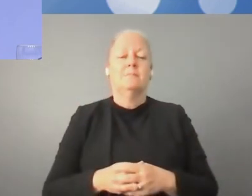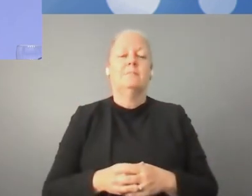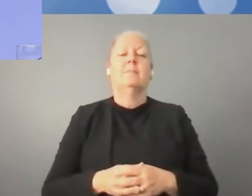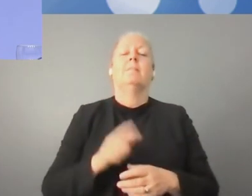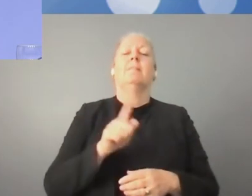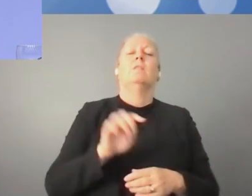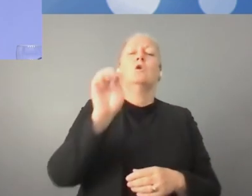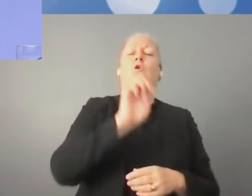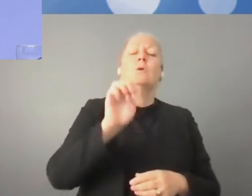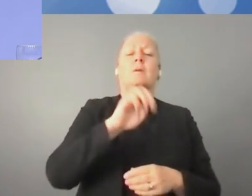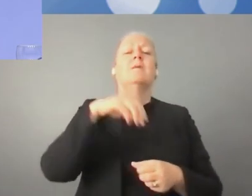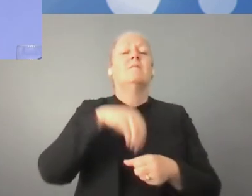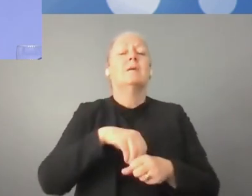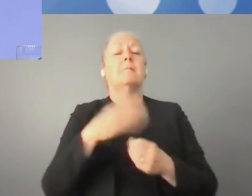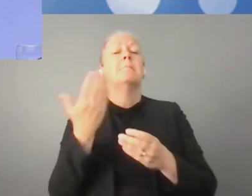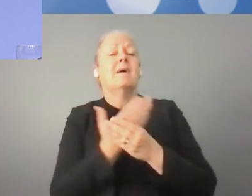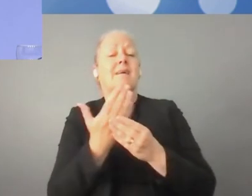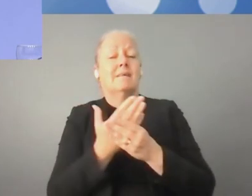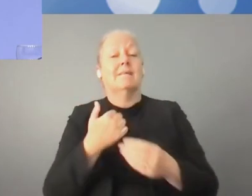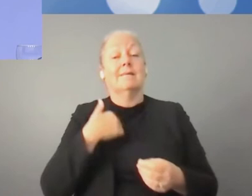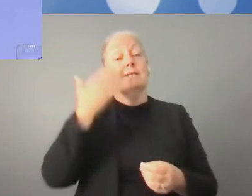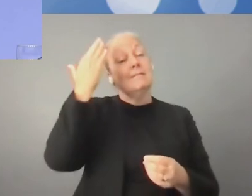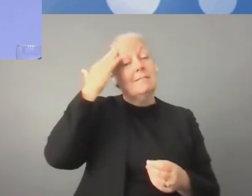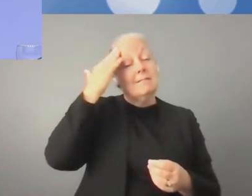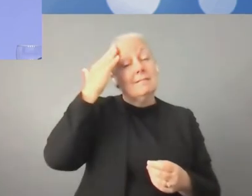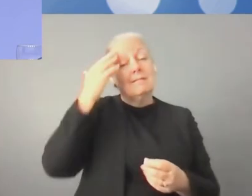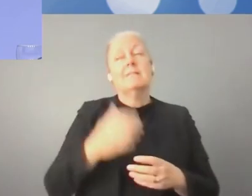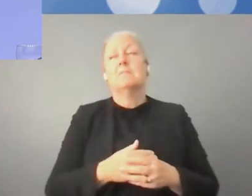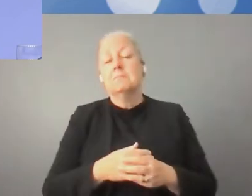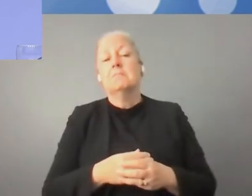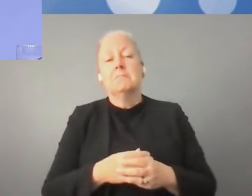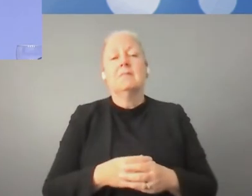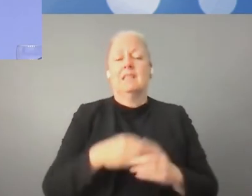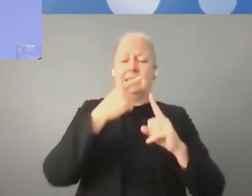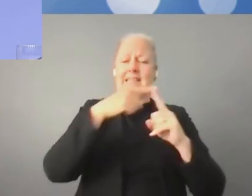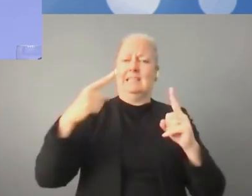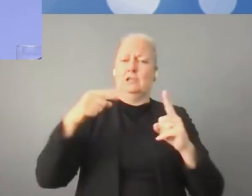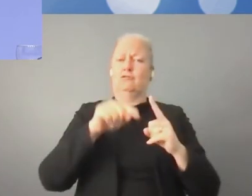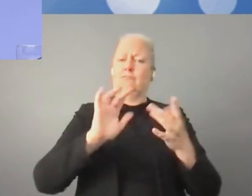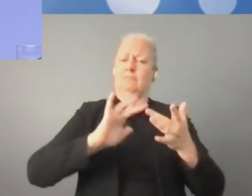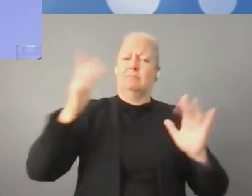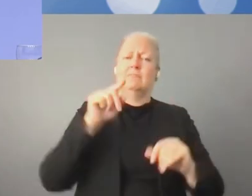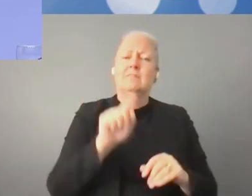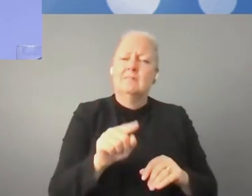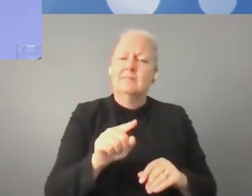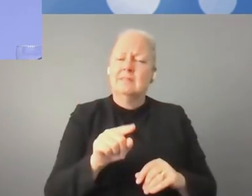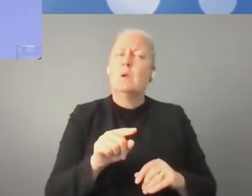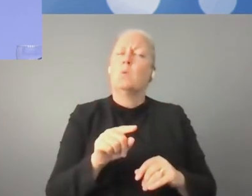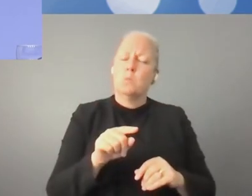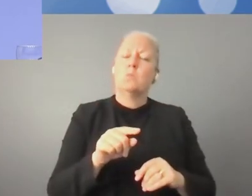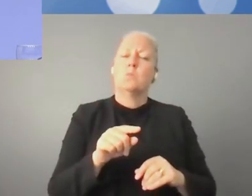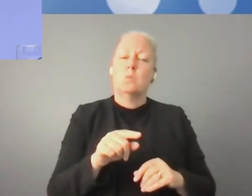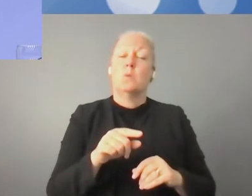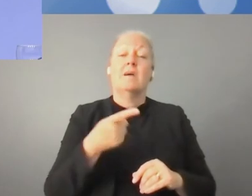bank we fully recognize the benefits offered by a digitalization and as demonstrated by the recent pandemic